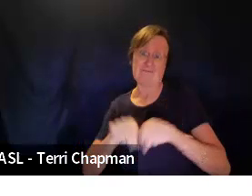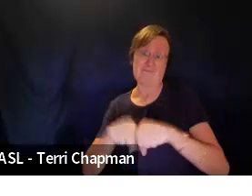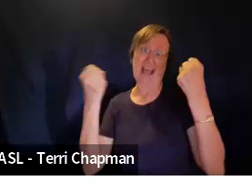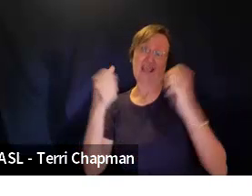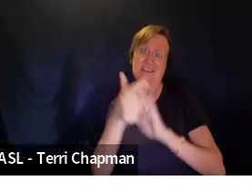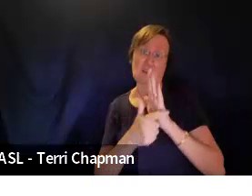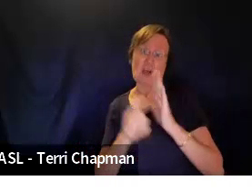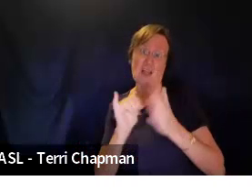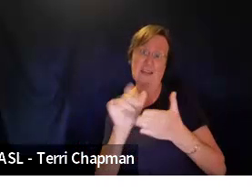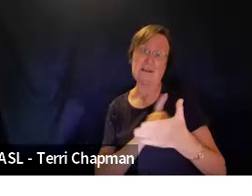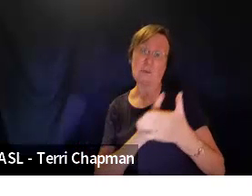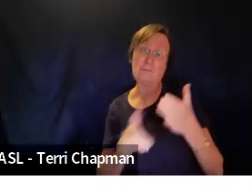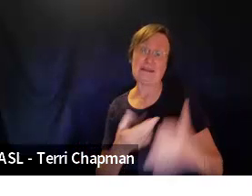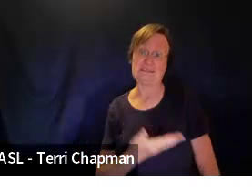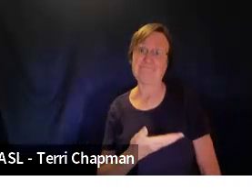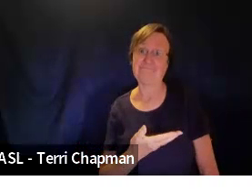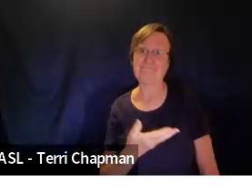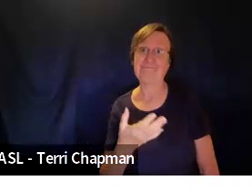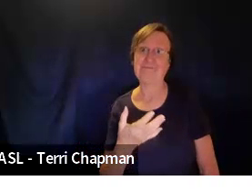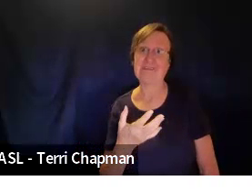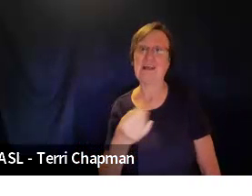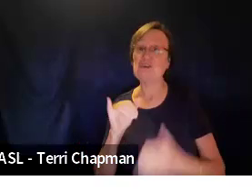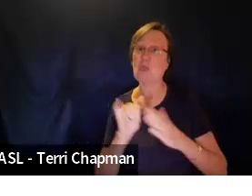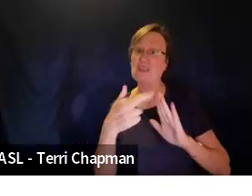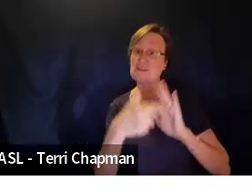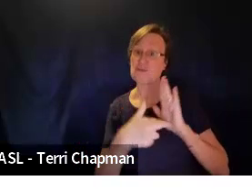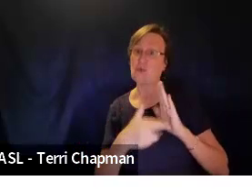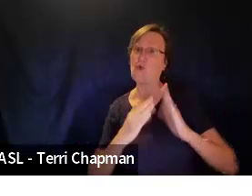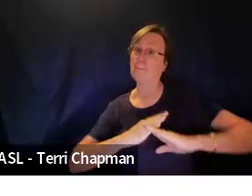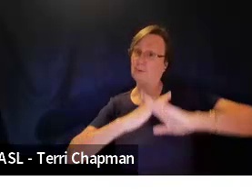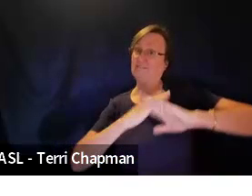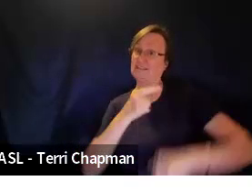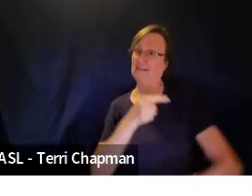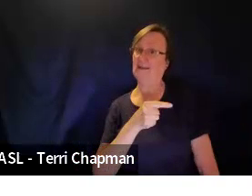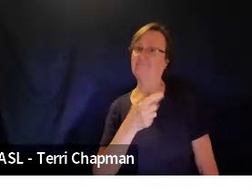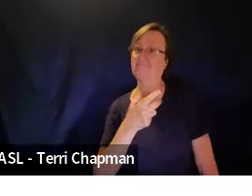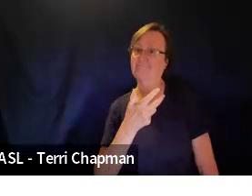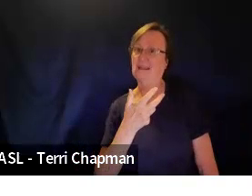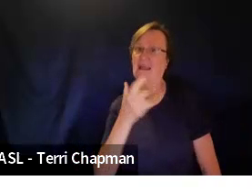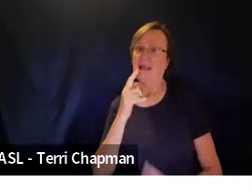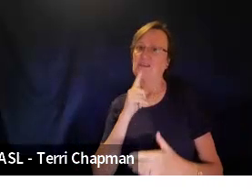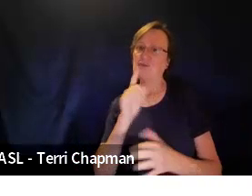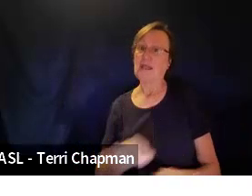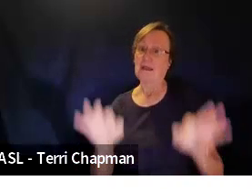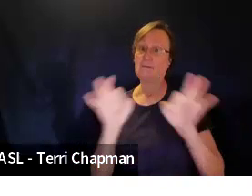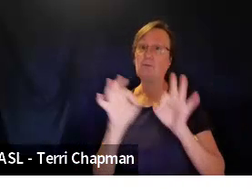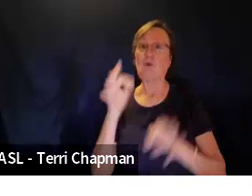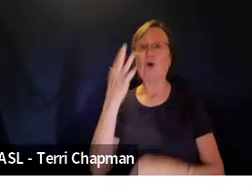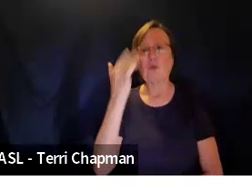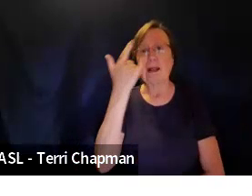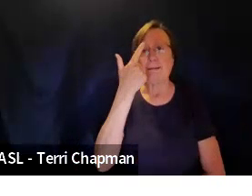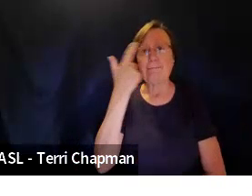So in short, this rule would prohibit that, which we think is really important. Because again,